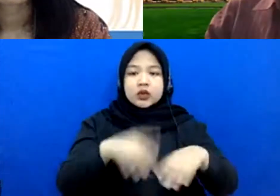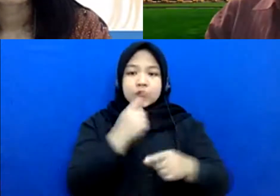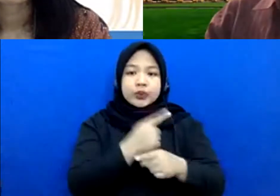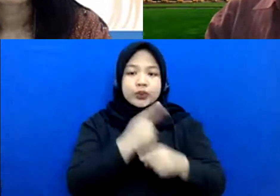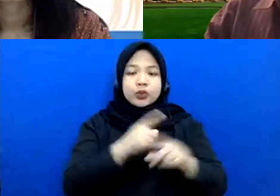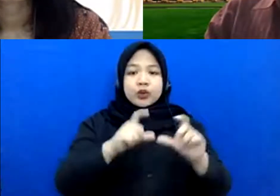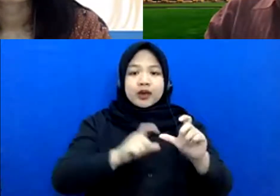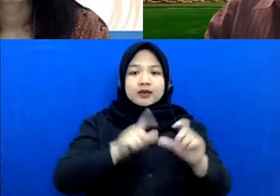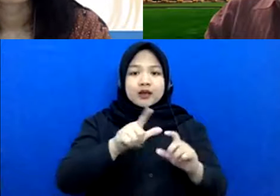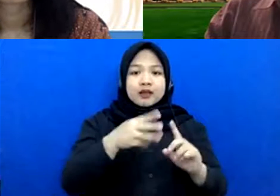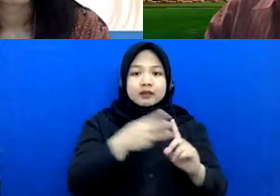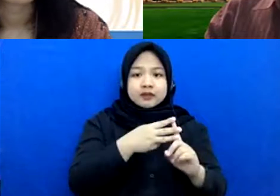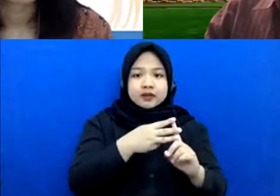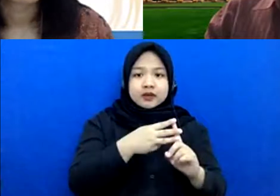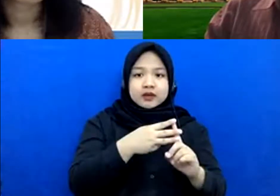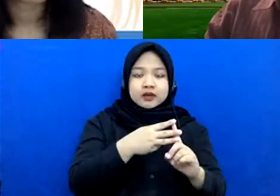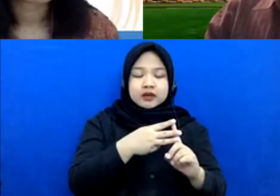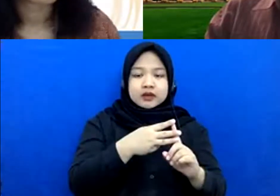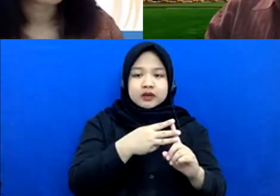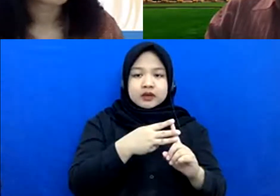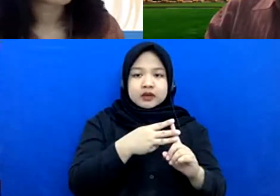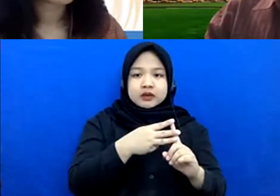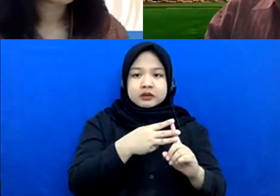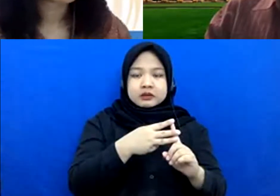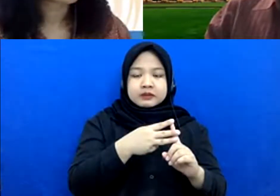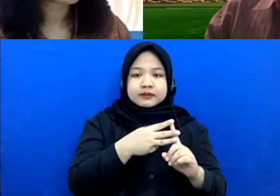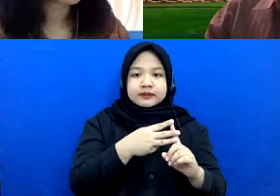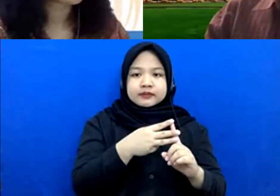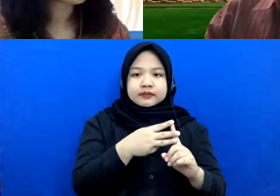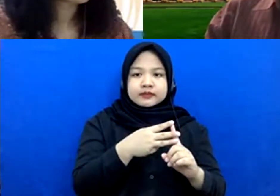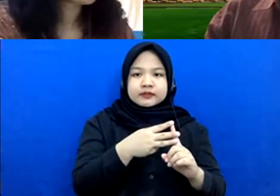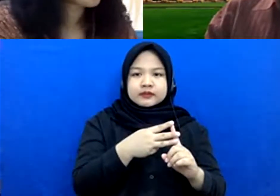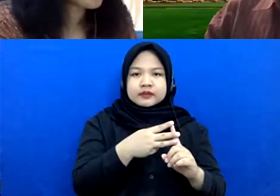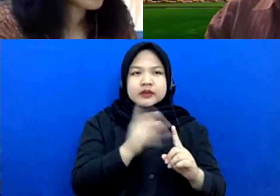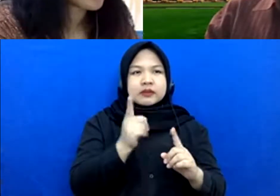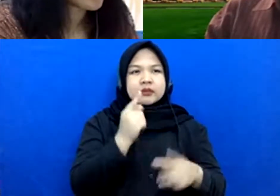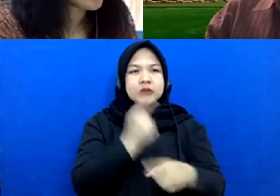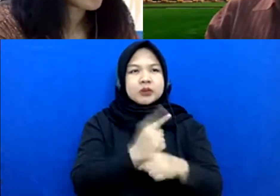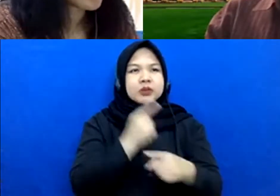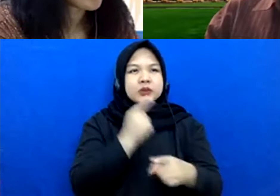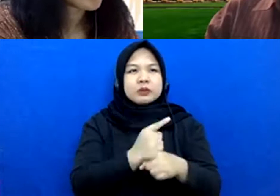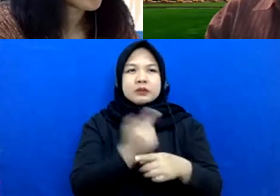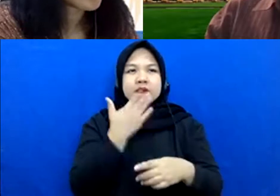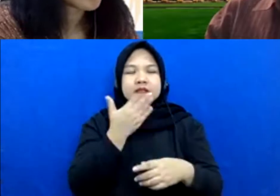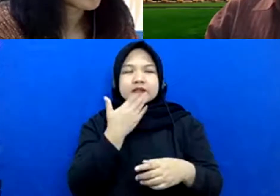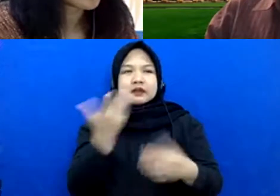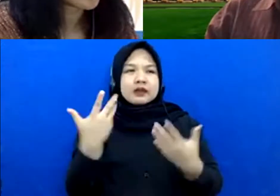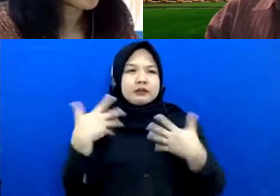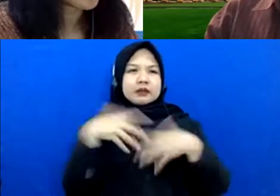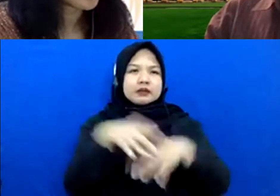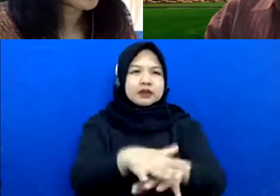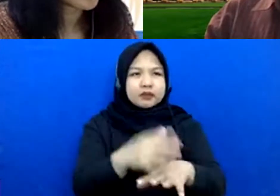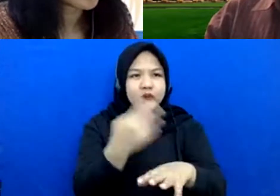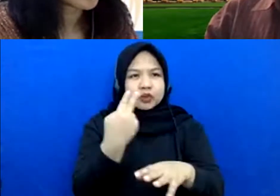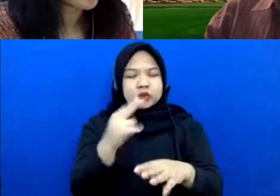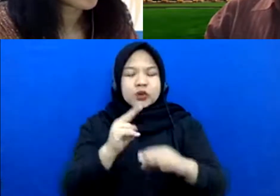teachers. There are no mainstream teachers involved in the education of these students. Are they only